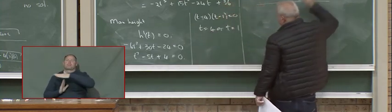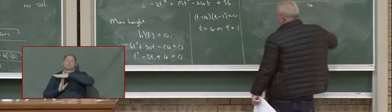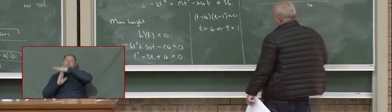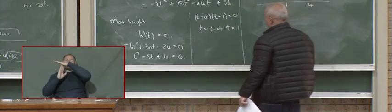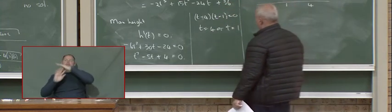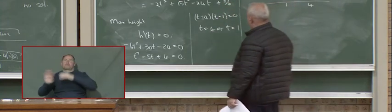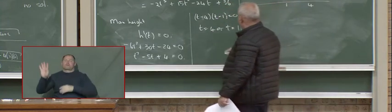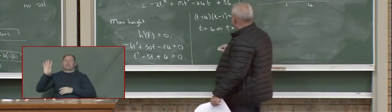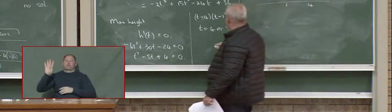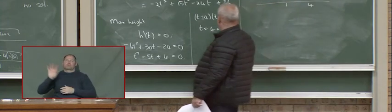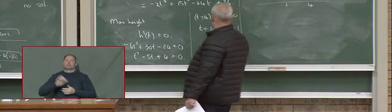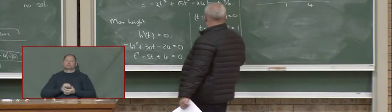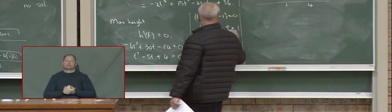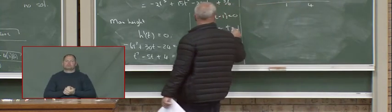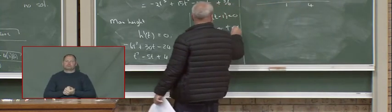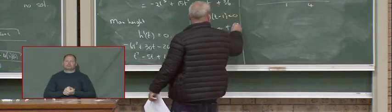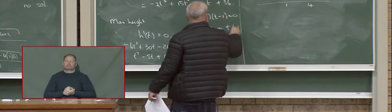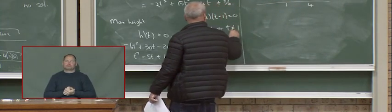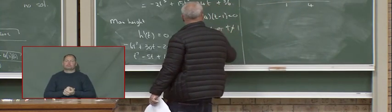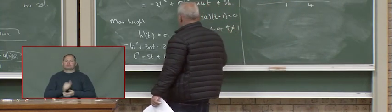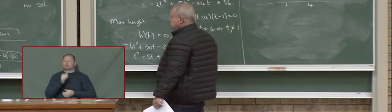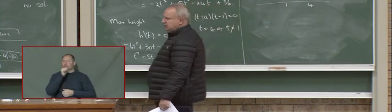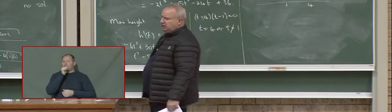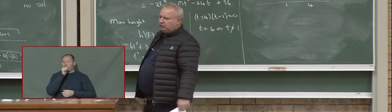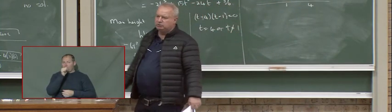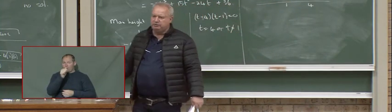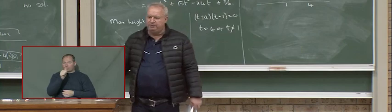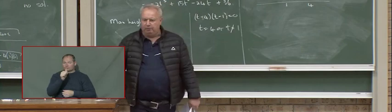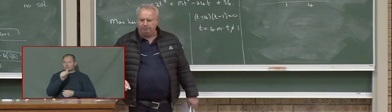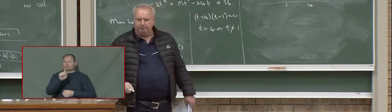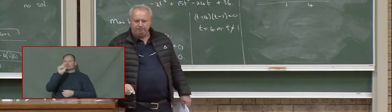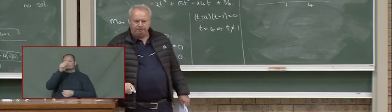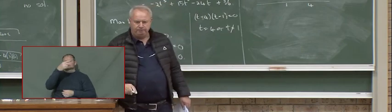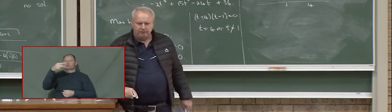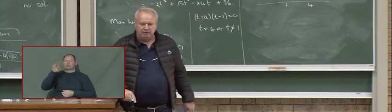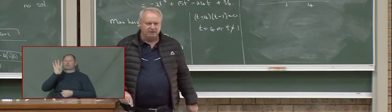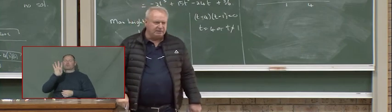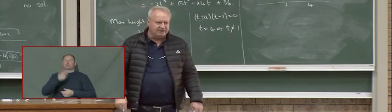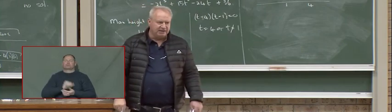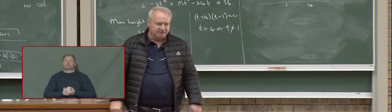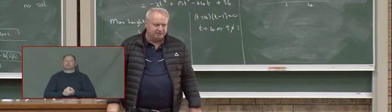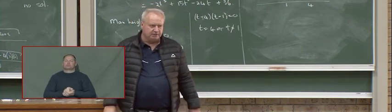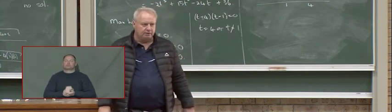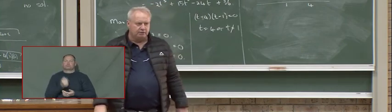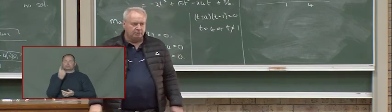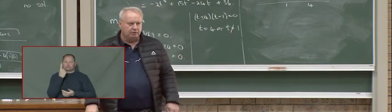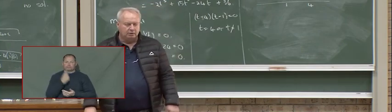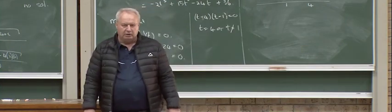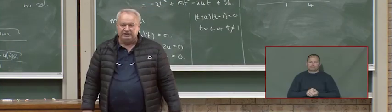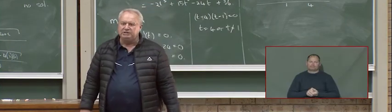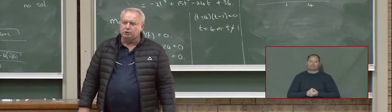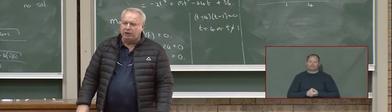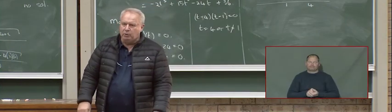maximum at 4. So the answer is t equal to 4. Does it